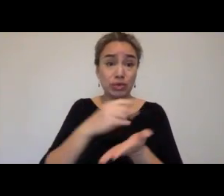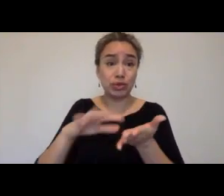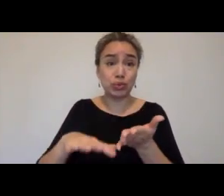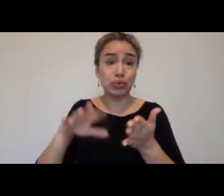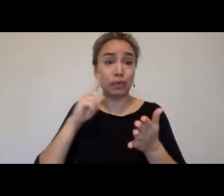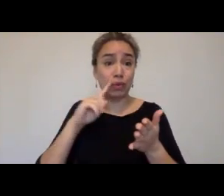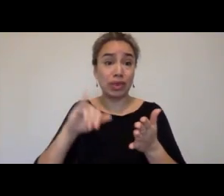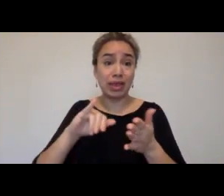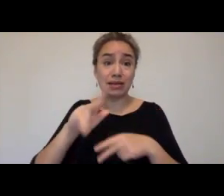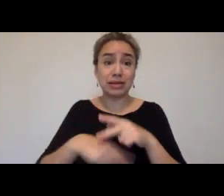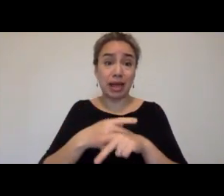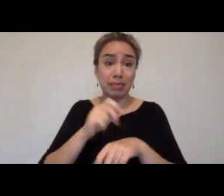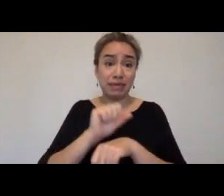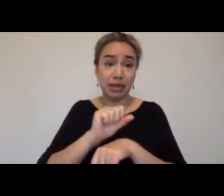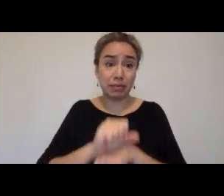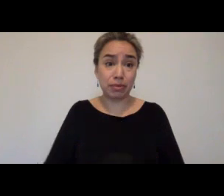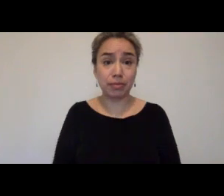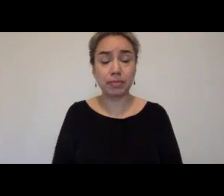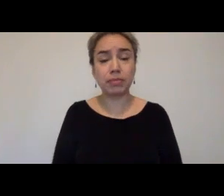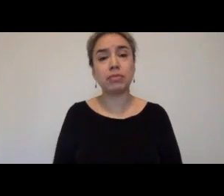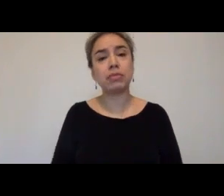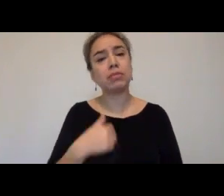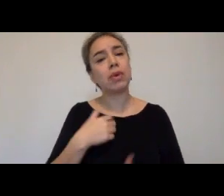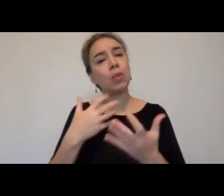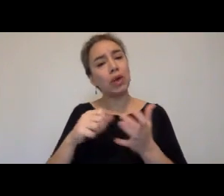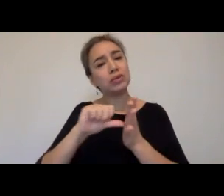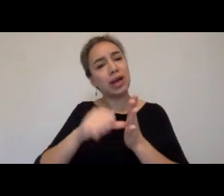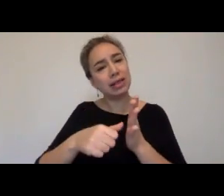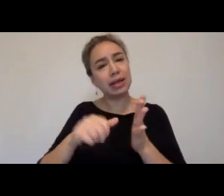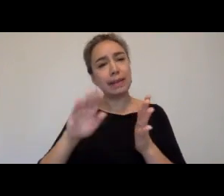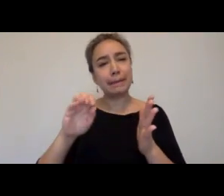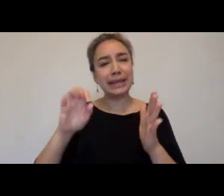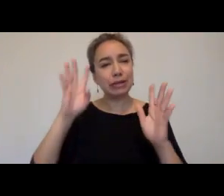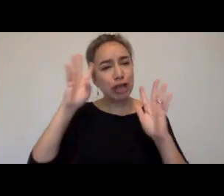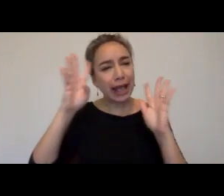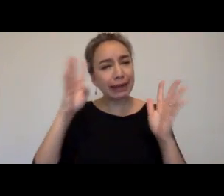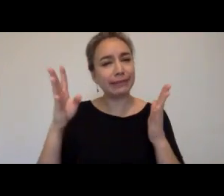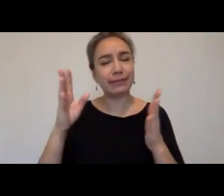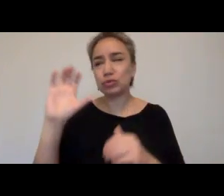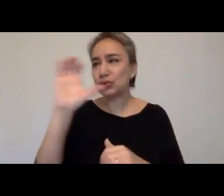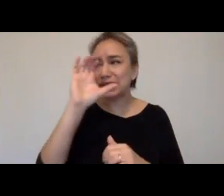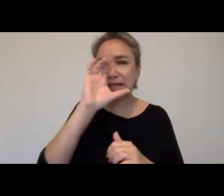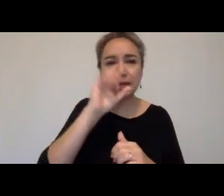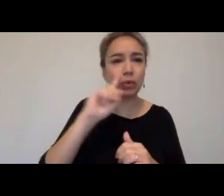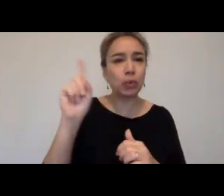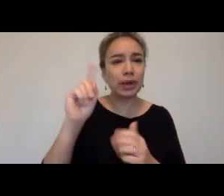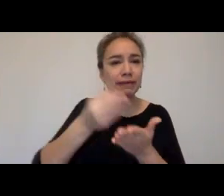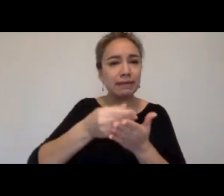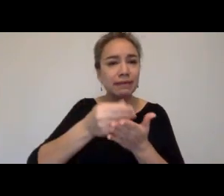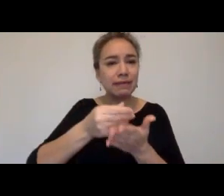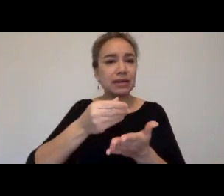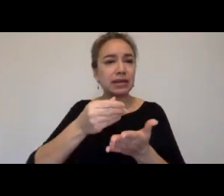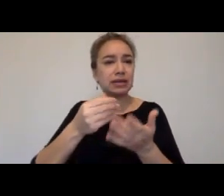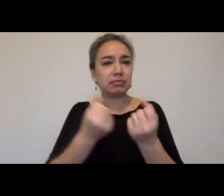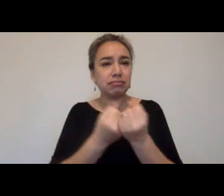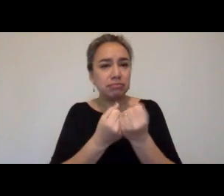So I want to highlight, be creative in seeking out funding sources to pay for this work.